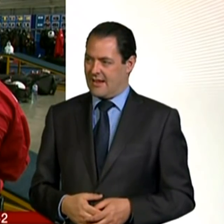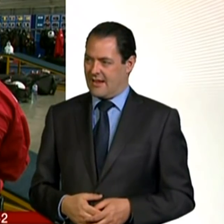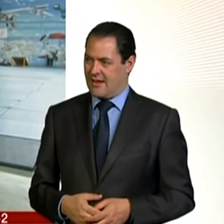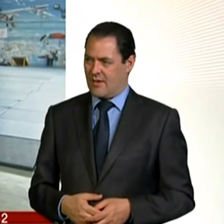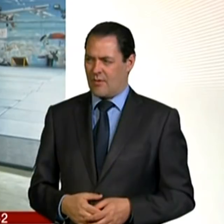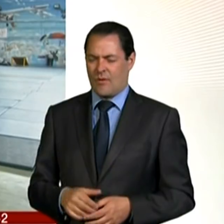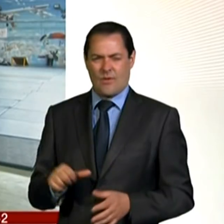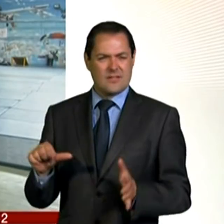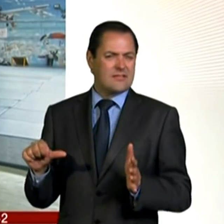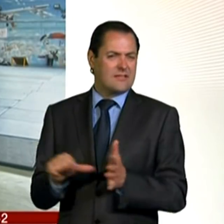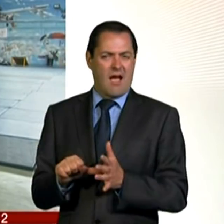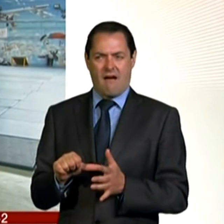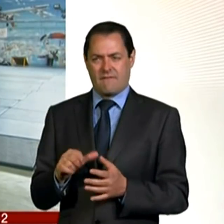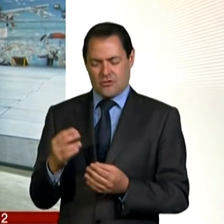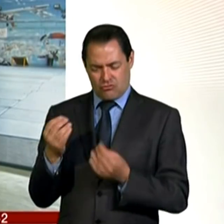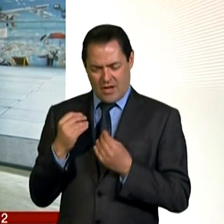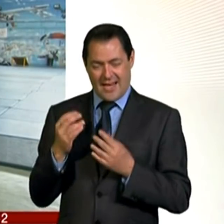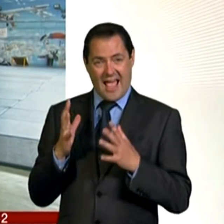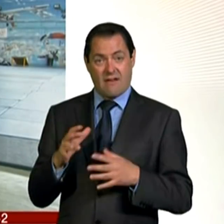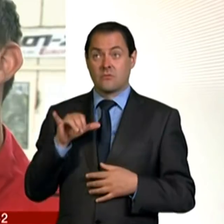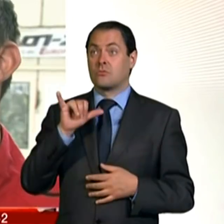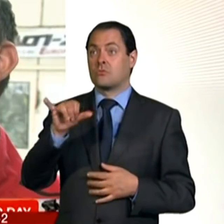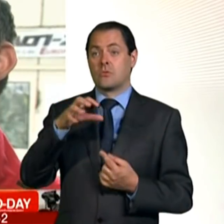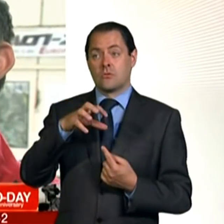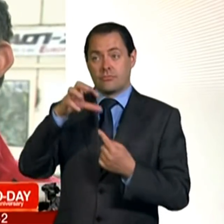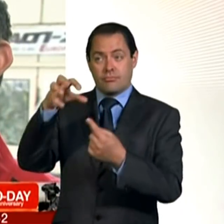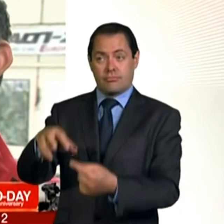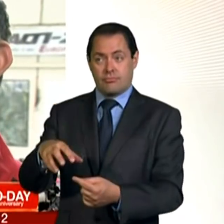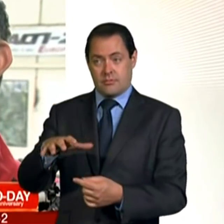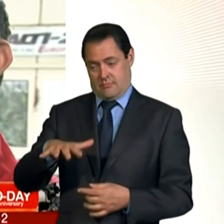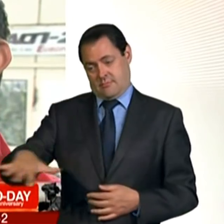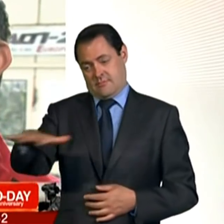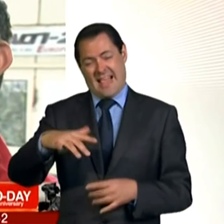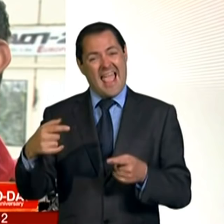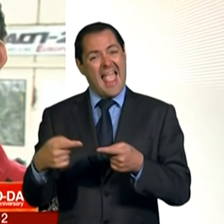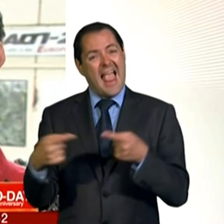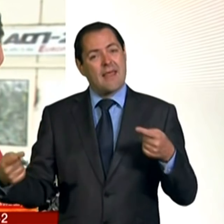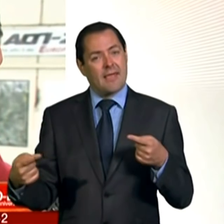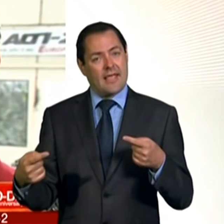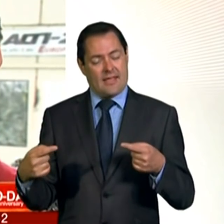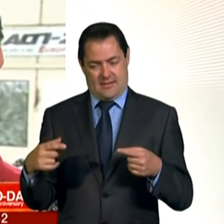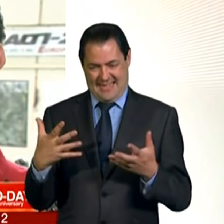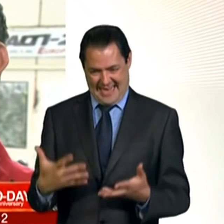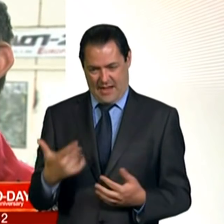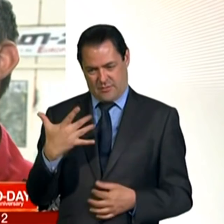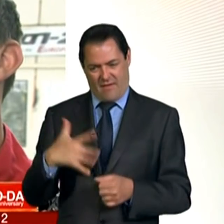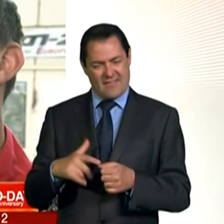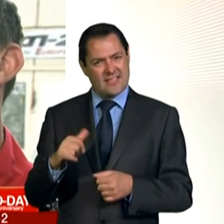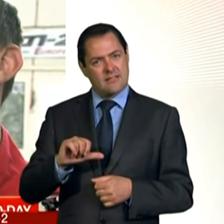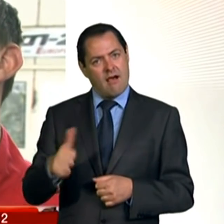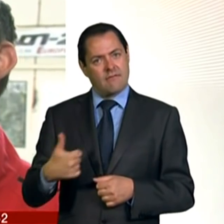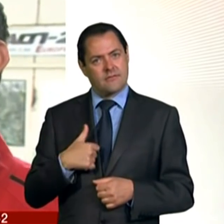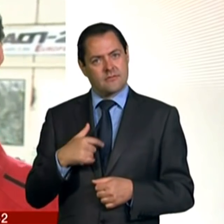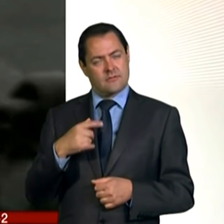day, it's our jobs to jump out of airplanes behind enemy lines, and it's something that we look back on and we always remember they